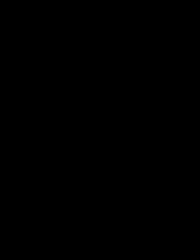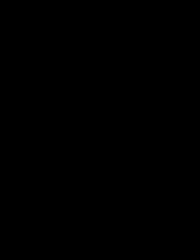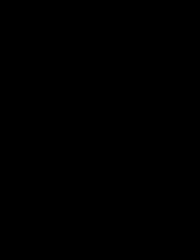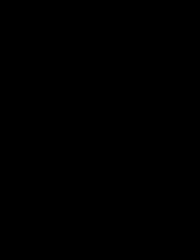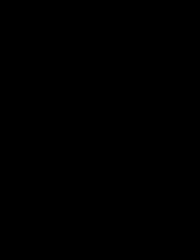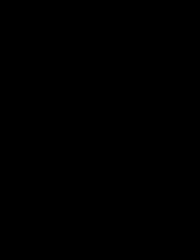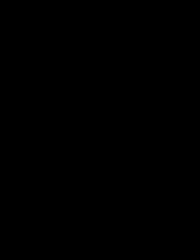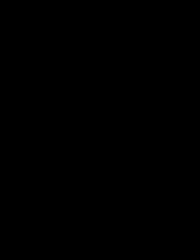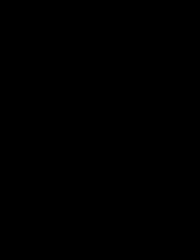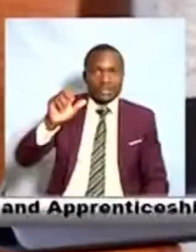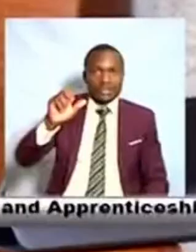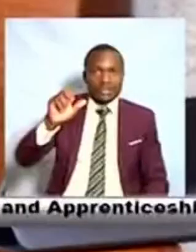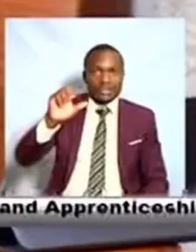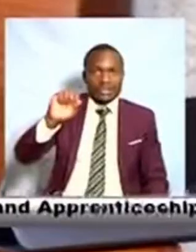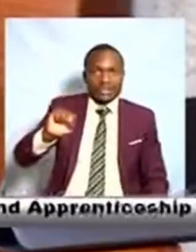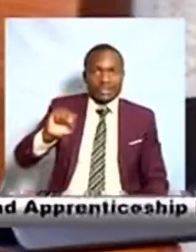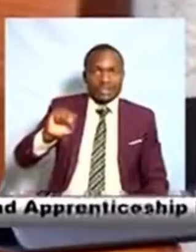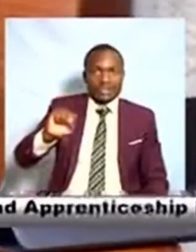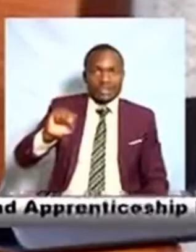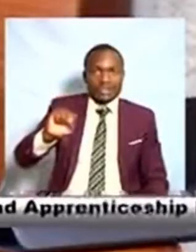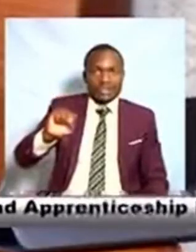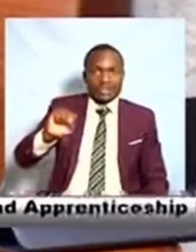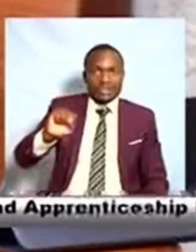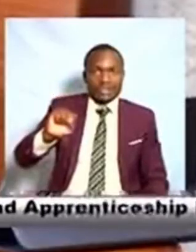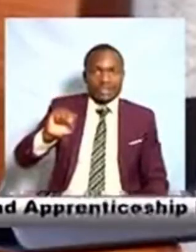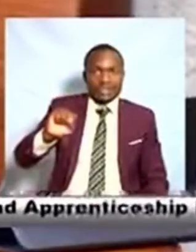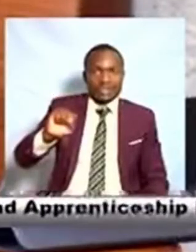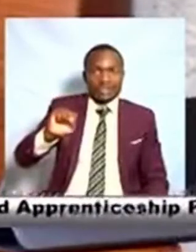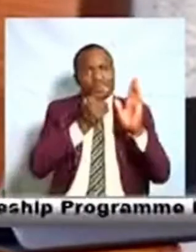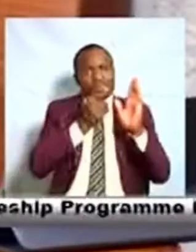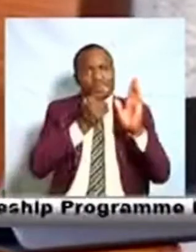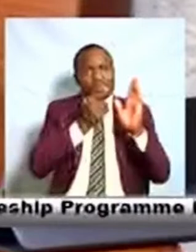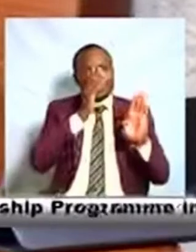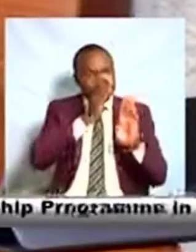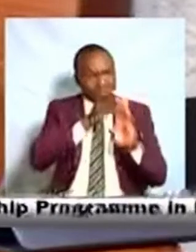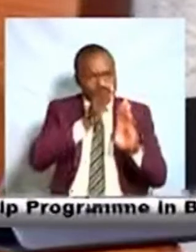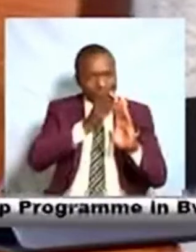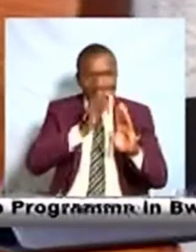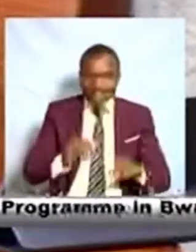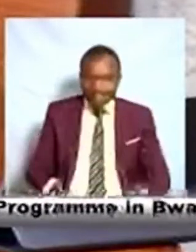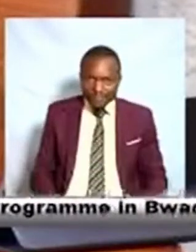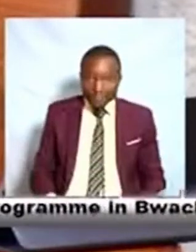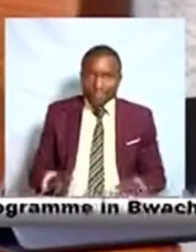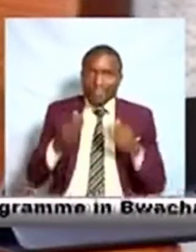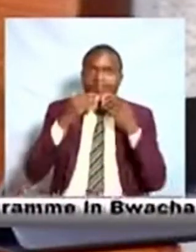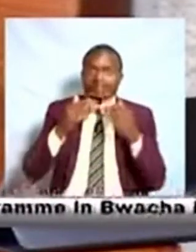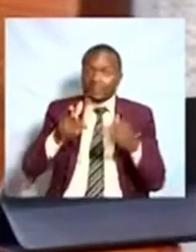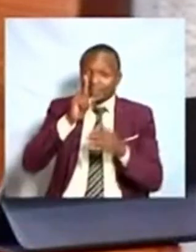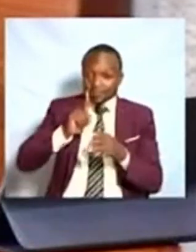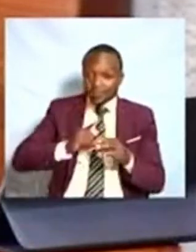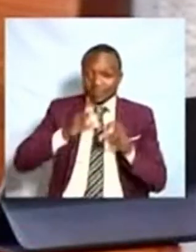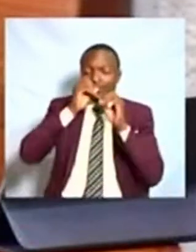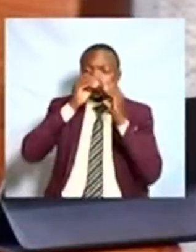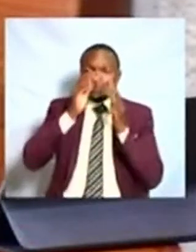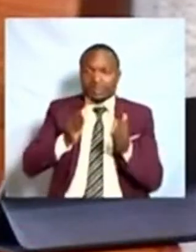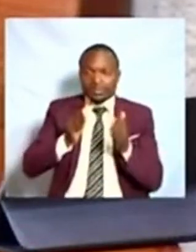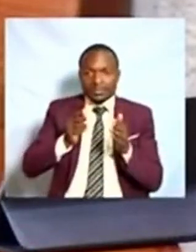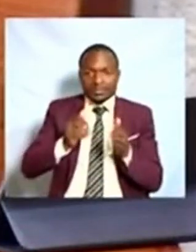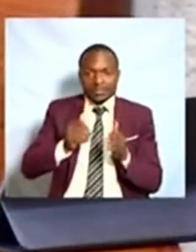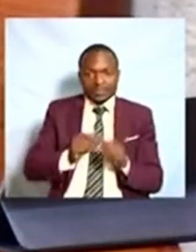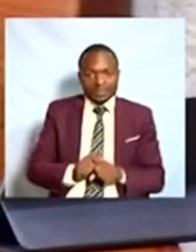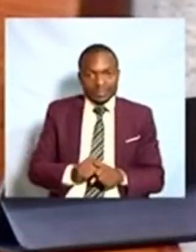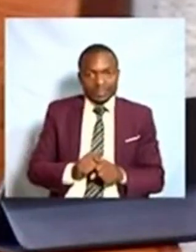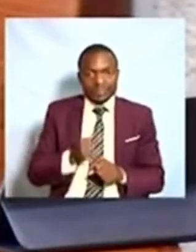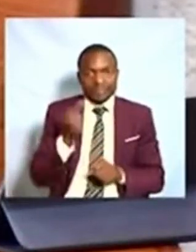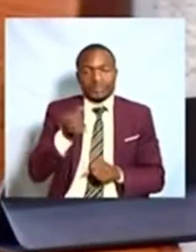Masaiti. Point of order. Thank you, Madam Speaker. It's a follow-up question